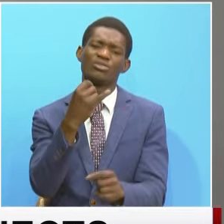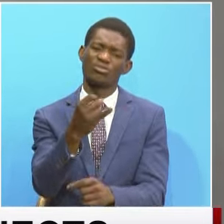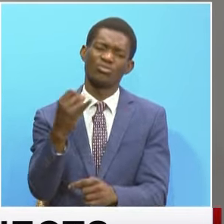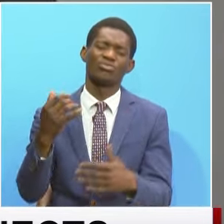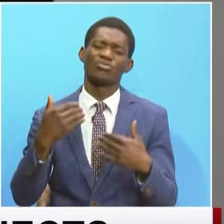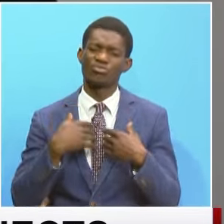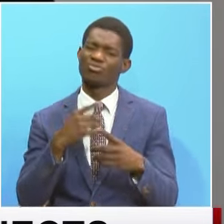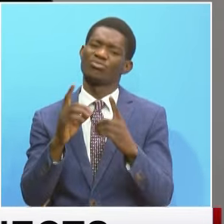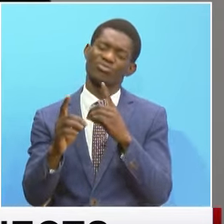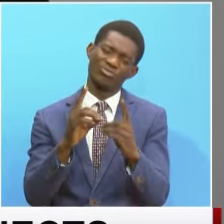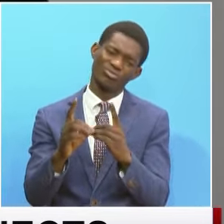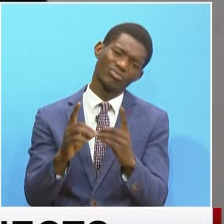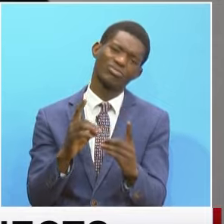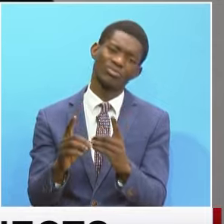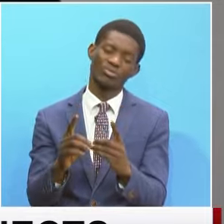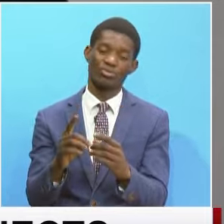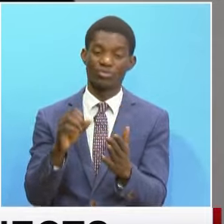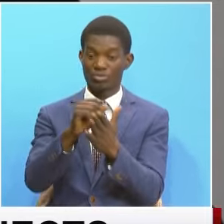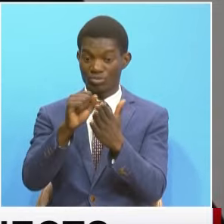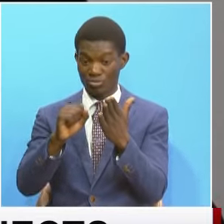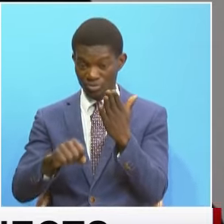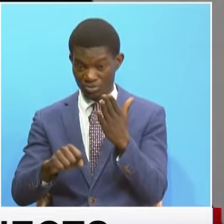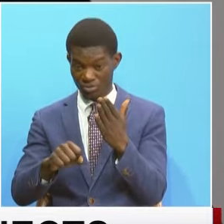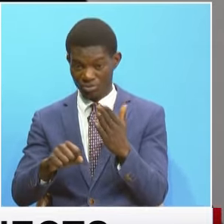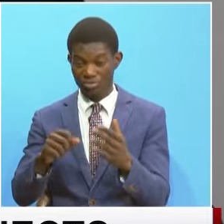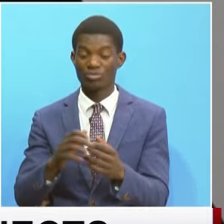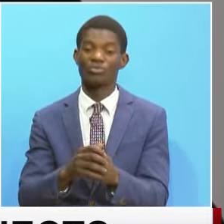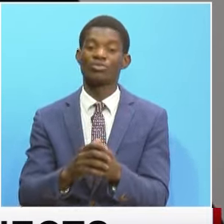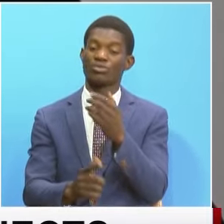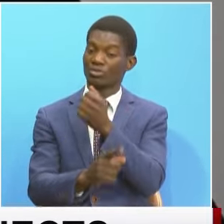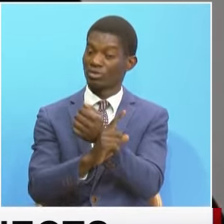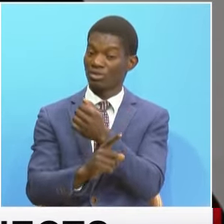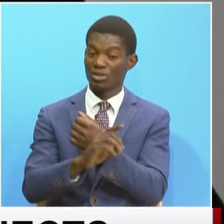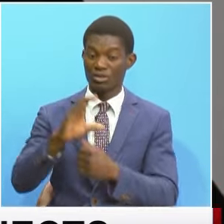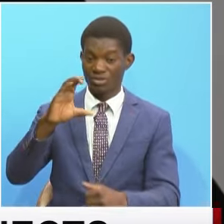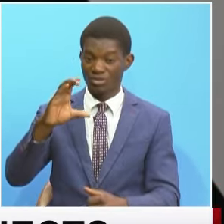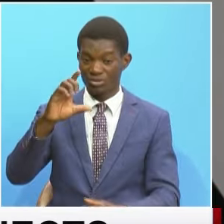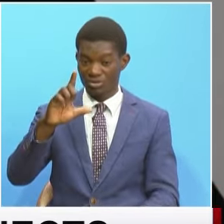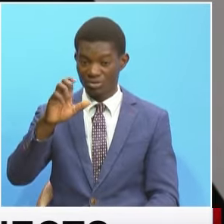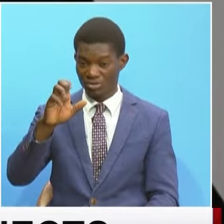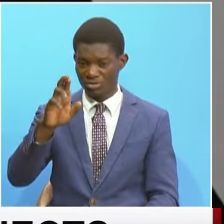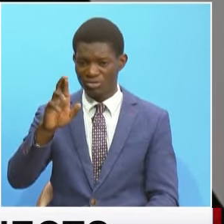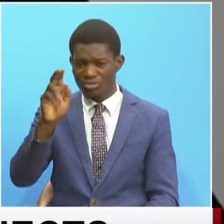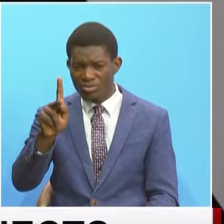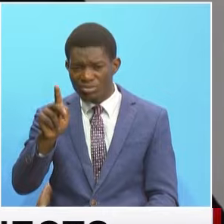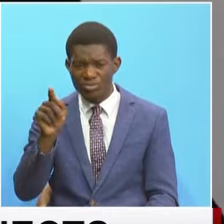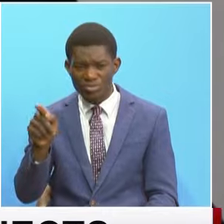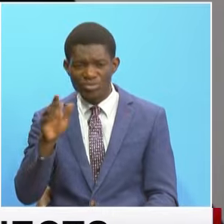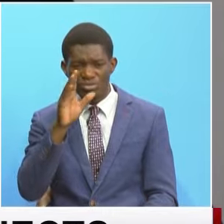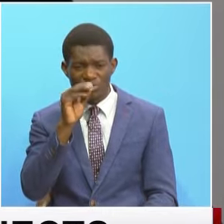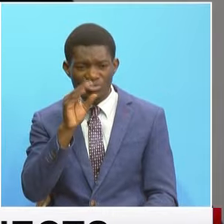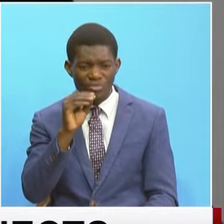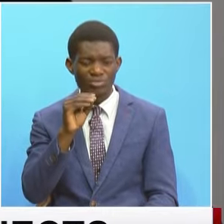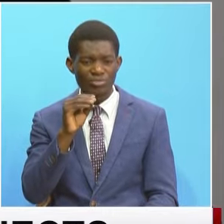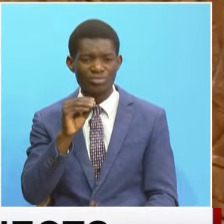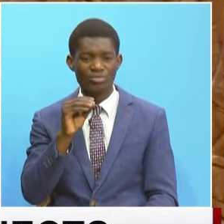allocations. Solwezi Town Clerk Stanley Mbewe gives his report on selected managerial issues for the decision of